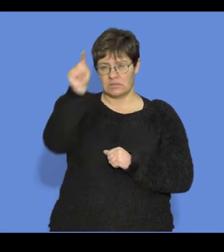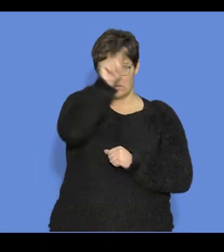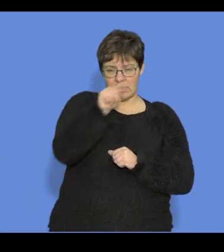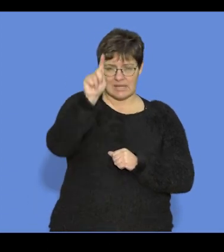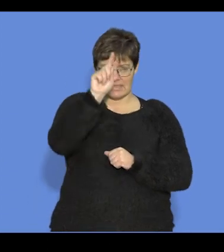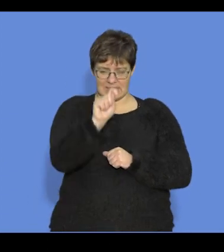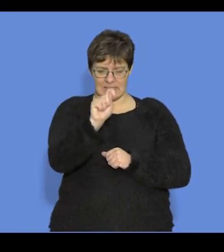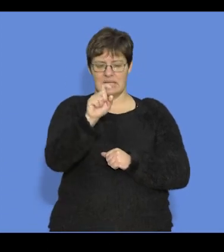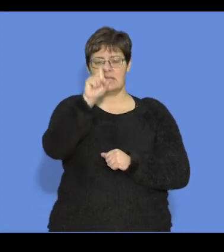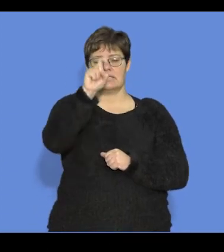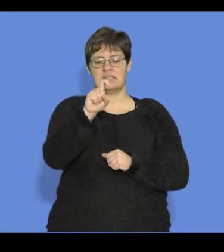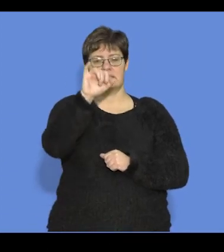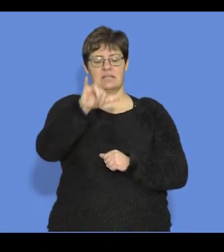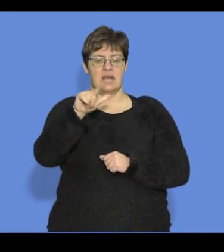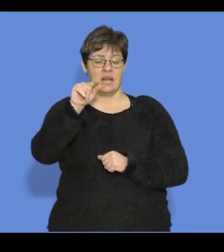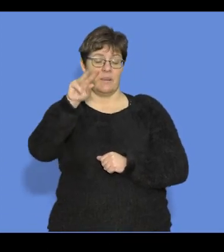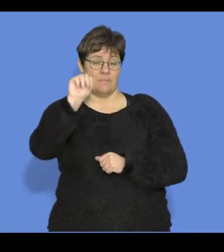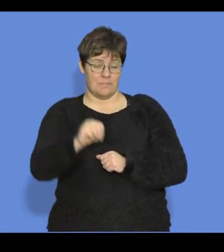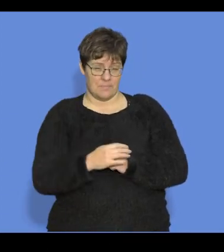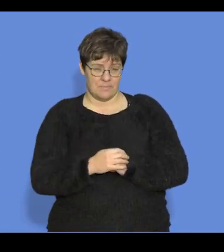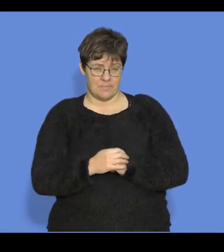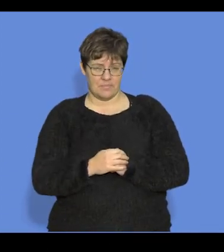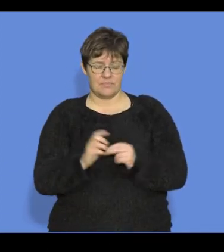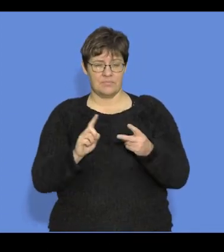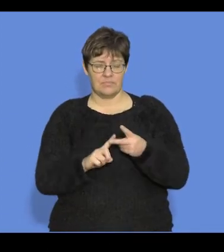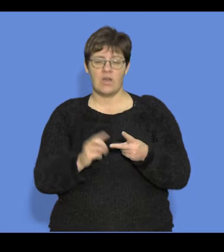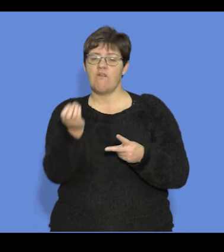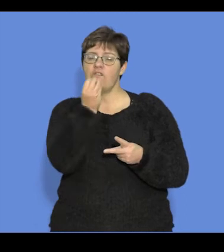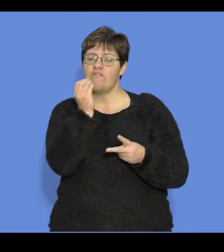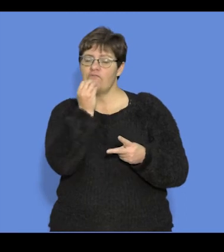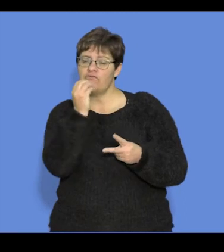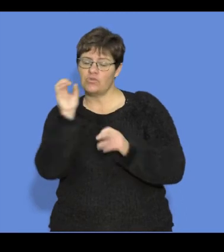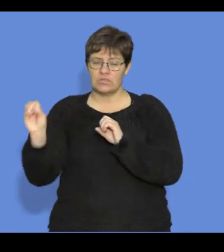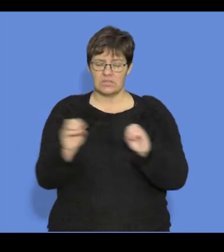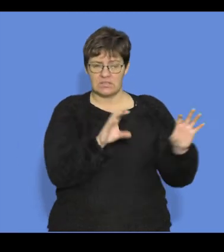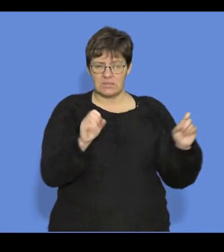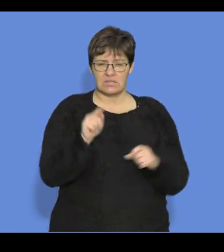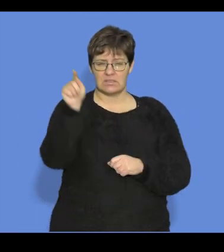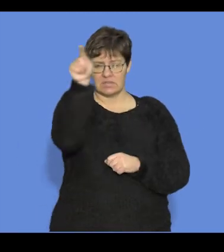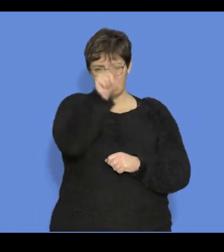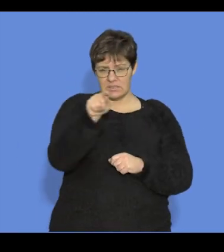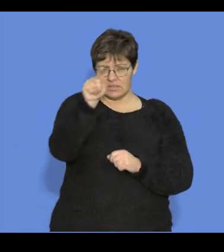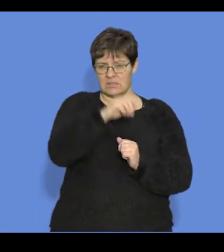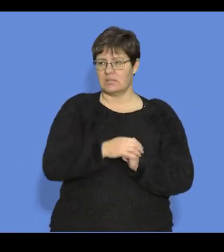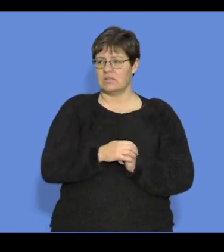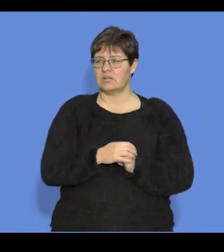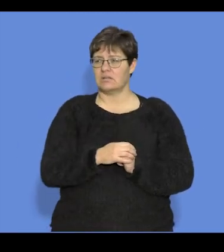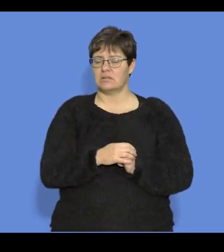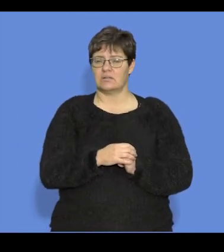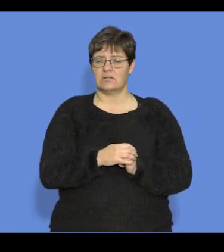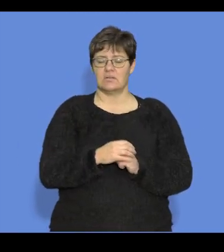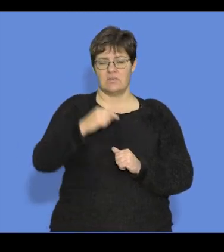the xylem. Transporting manufactured food away, that is